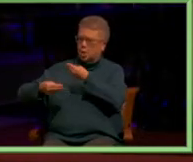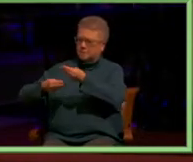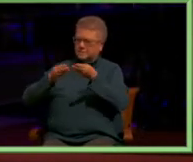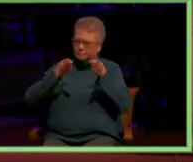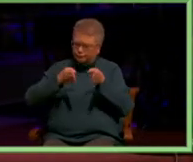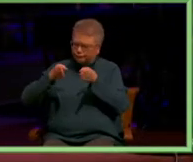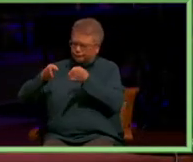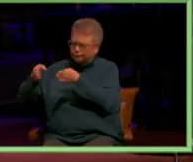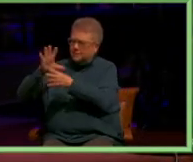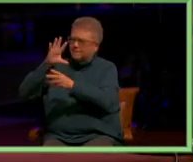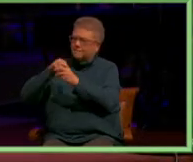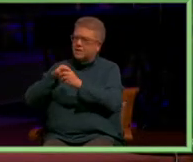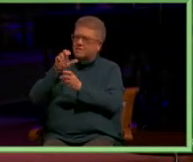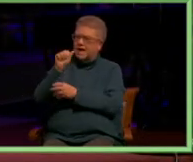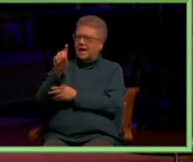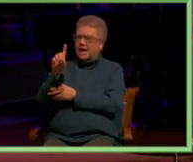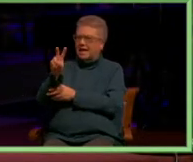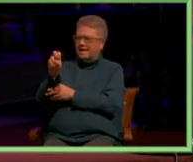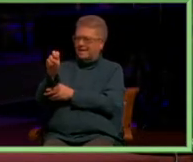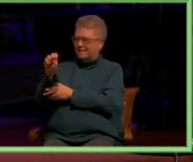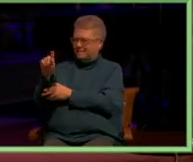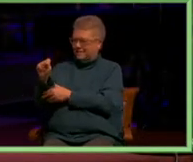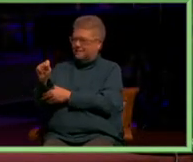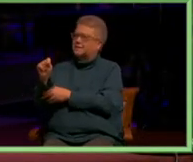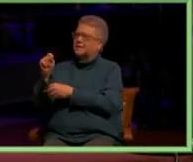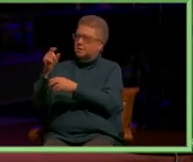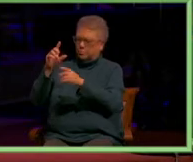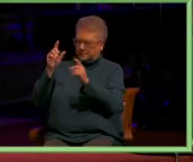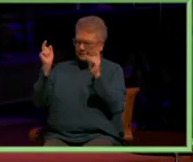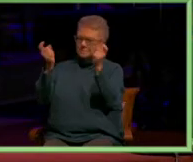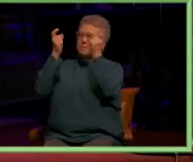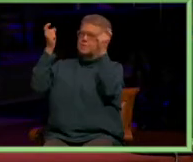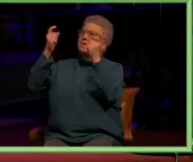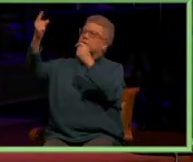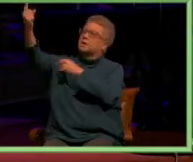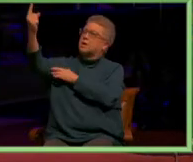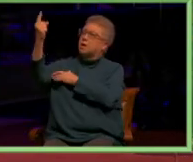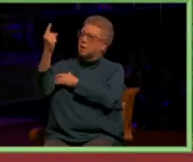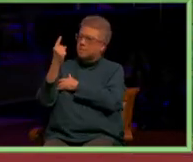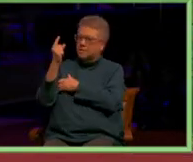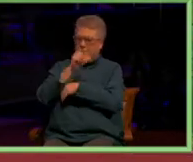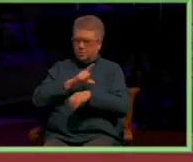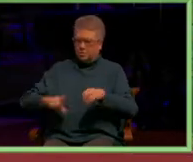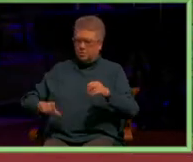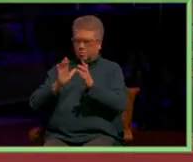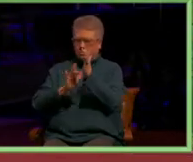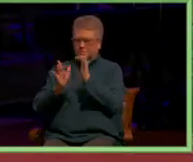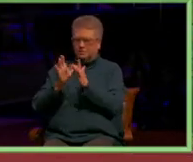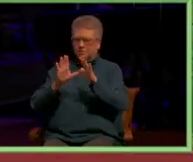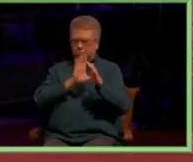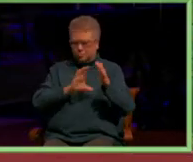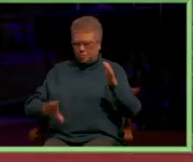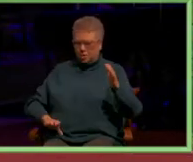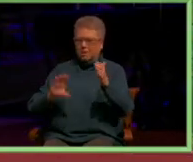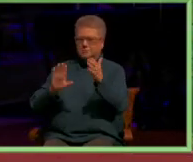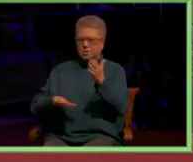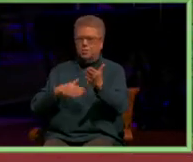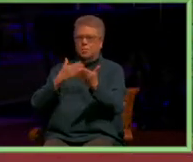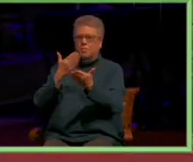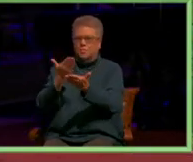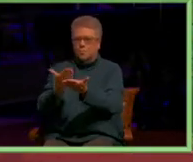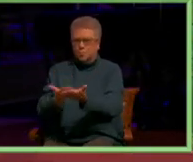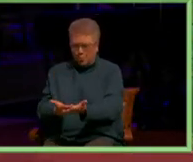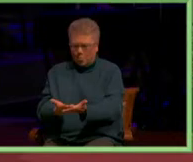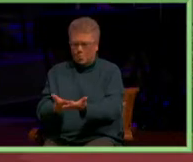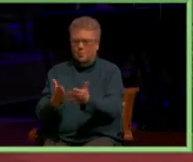this coming of the Lord Jesus Christ. And so we are looking at these different words that we associate with Advent,